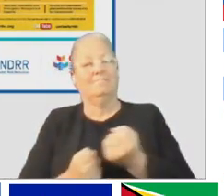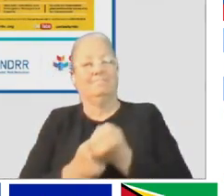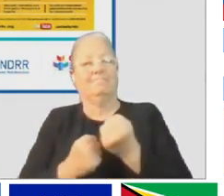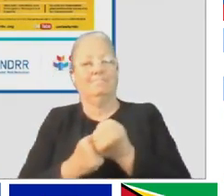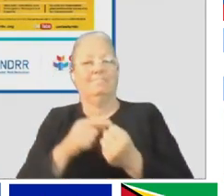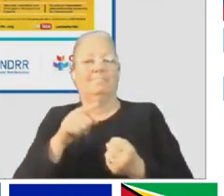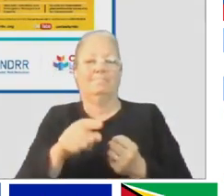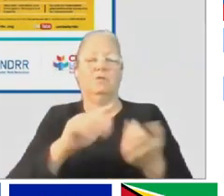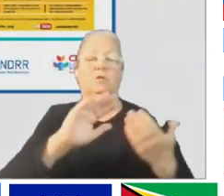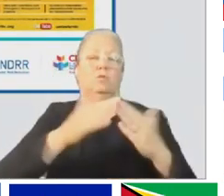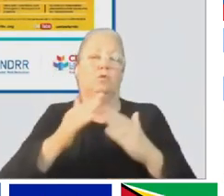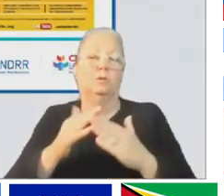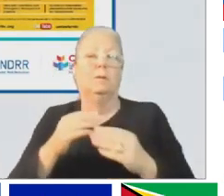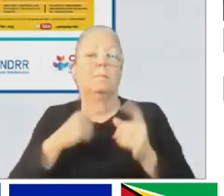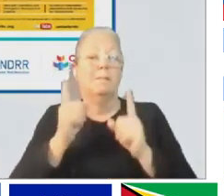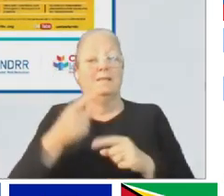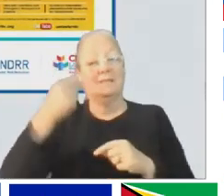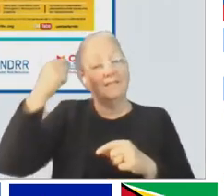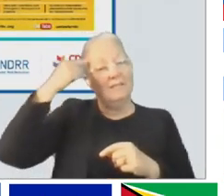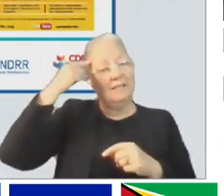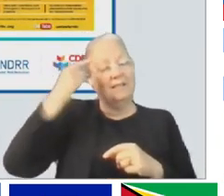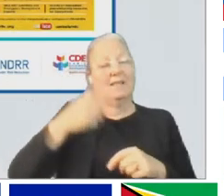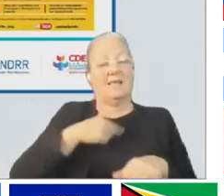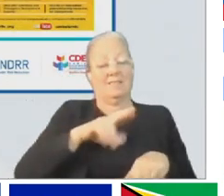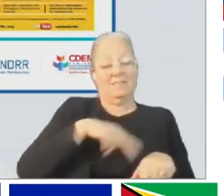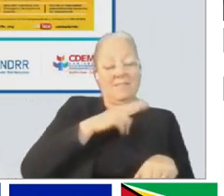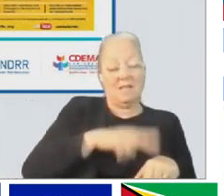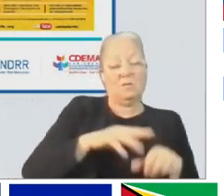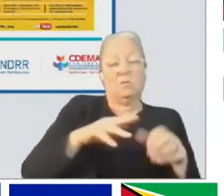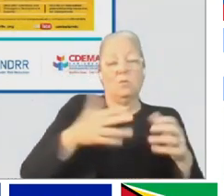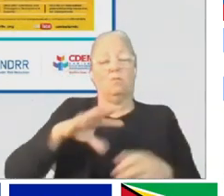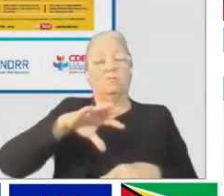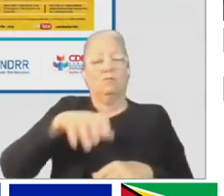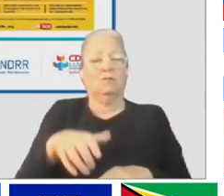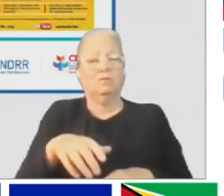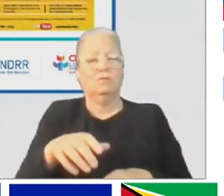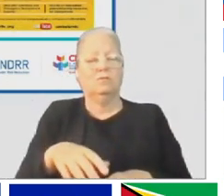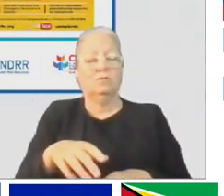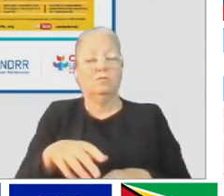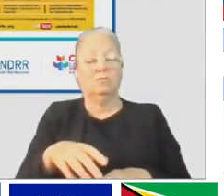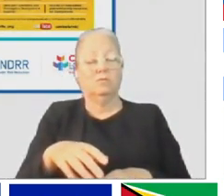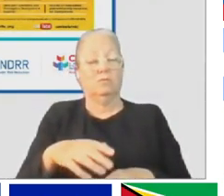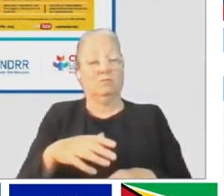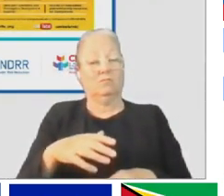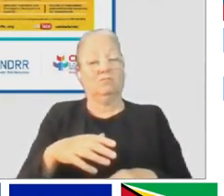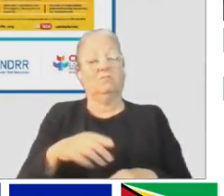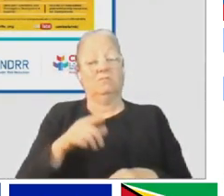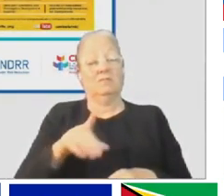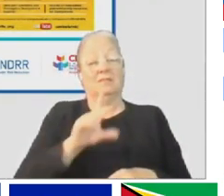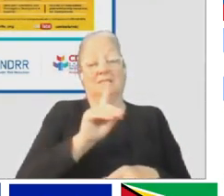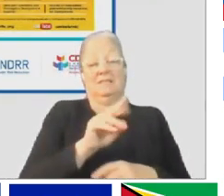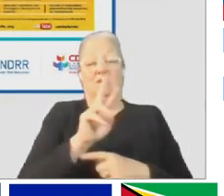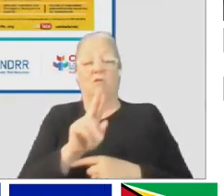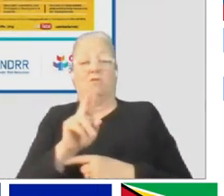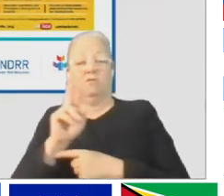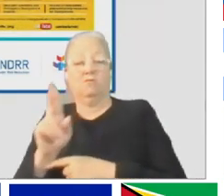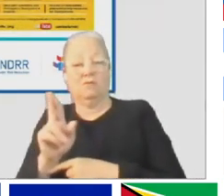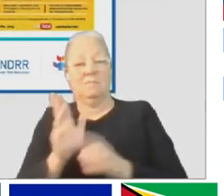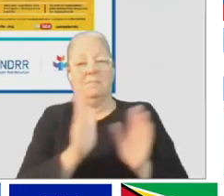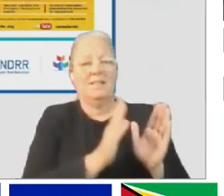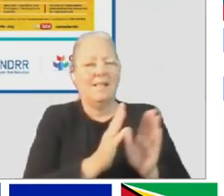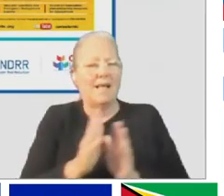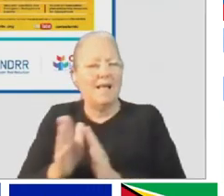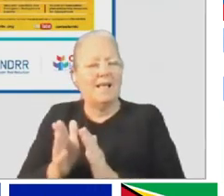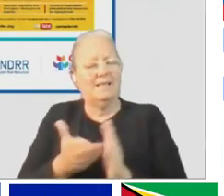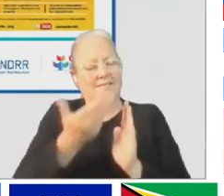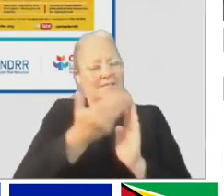look at strengthening both our national and regional systems, strengthen our national disaster risk reduction plans, to talk about displacement, talk